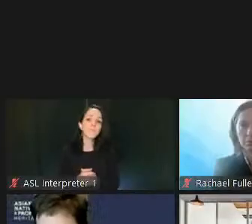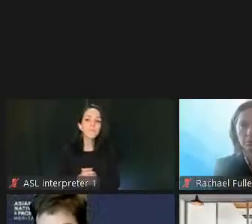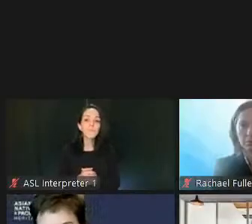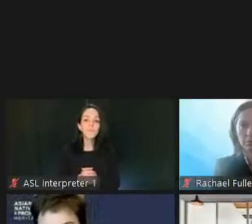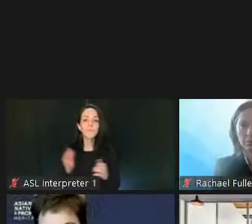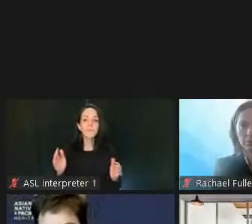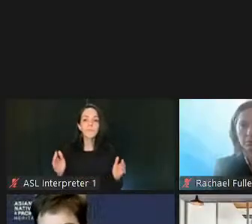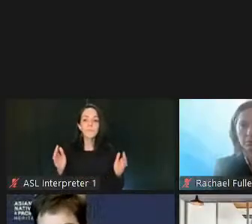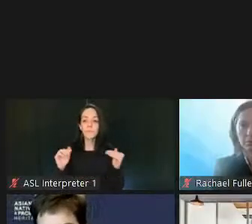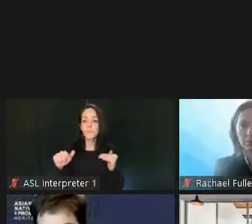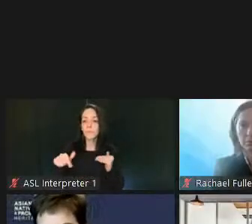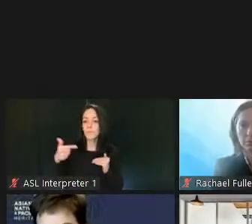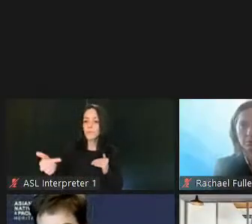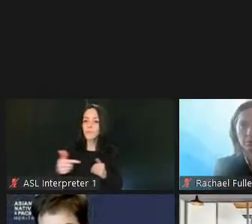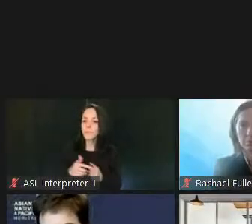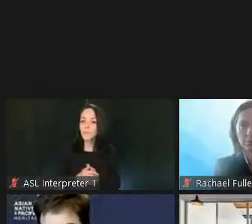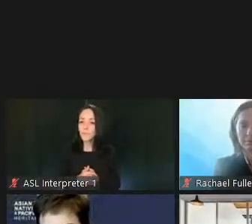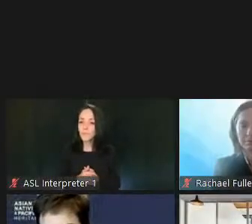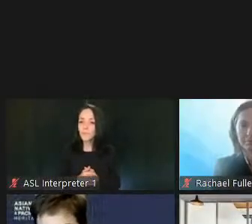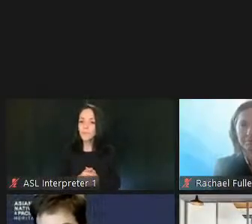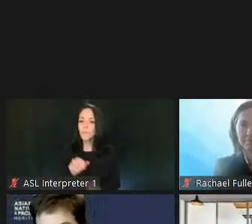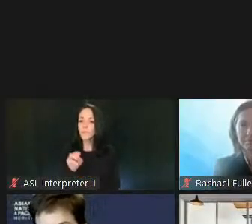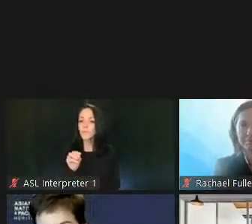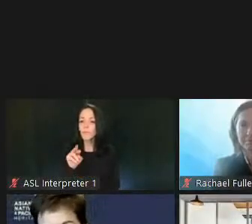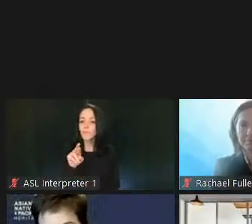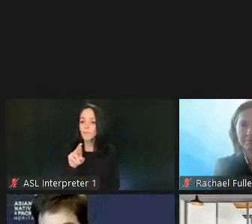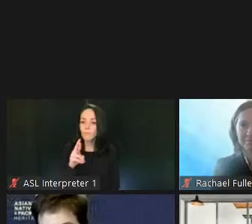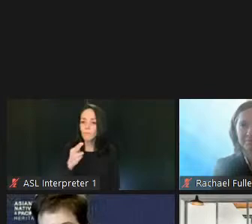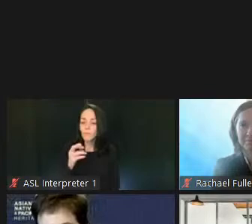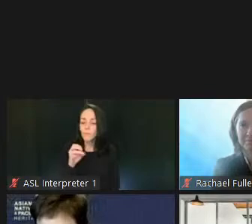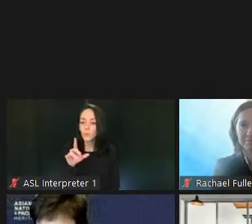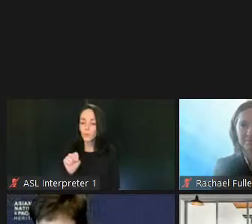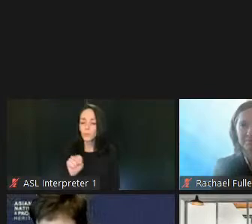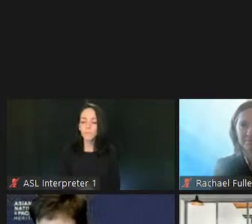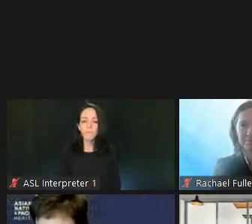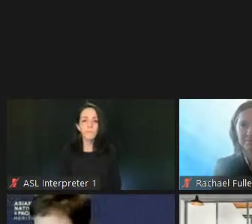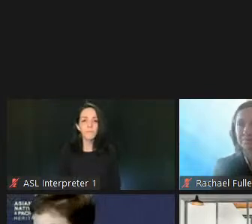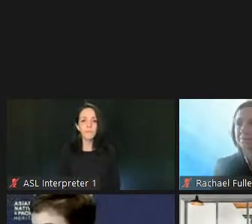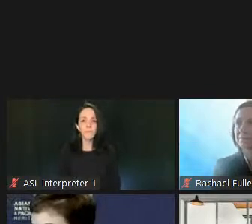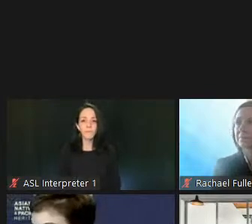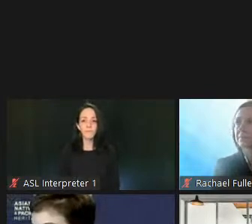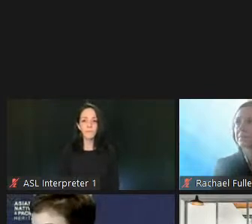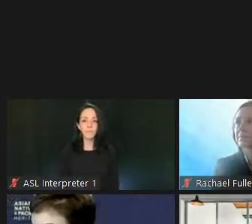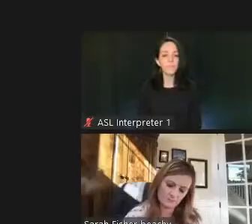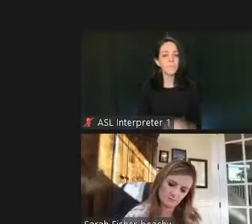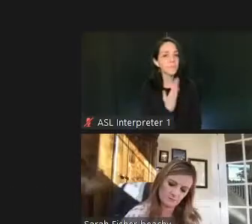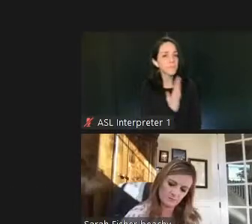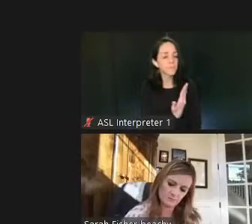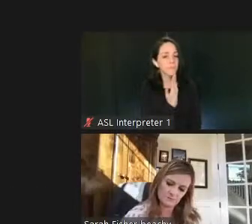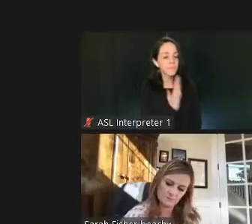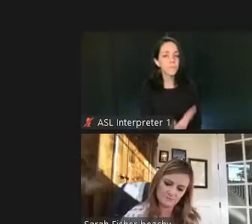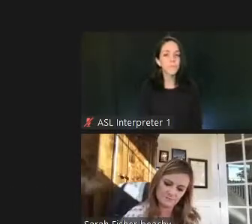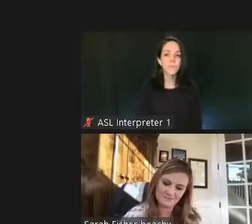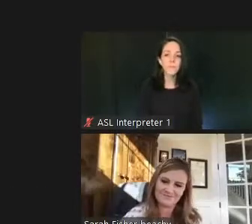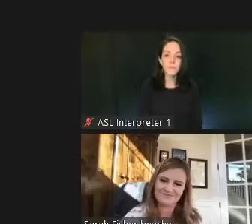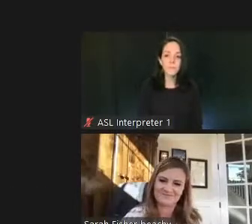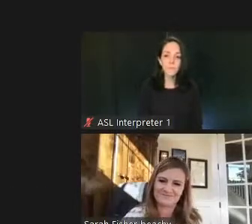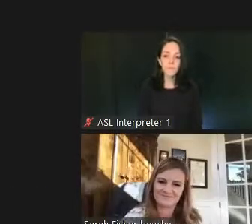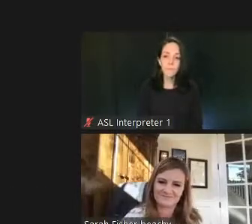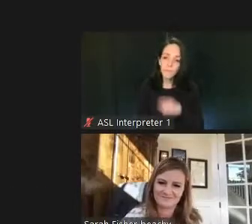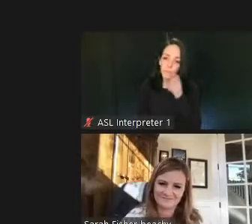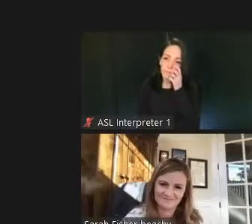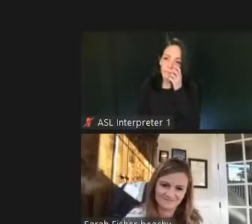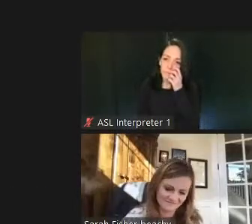it back over to Mr. Rhodes. Thank you very much, Chair Moss, or Clerk Moss, excuse